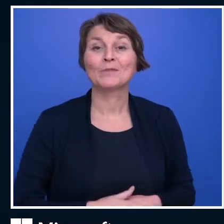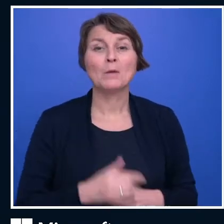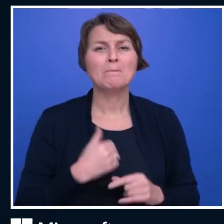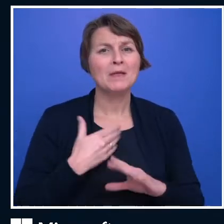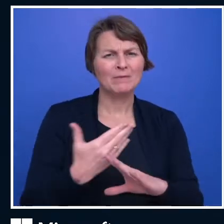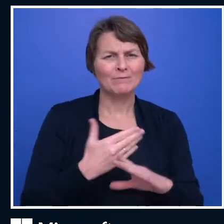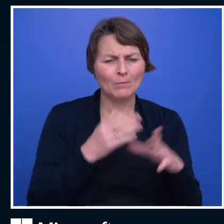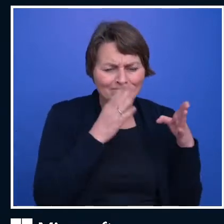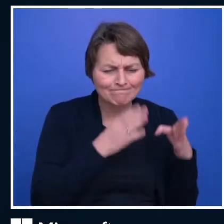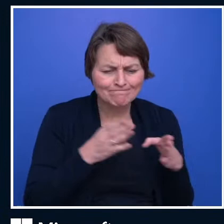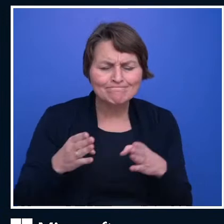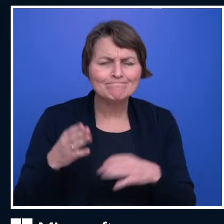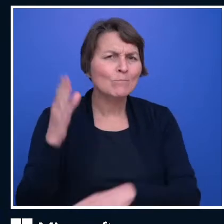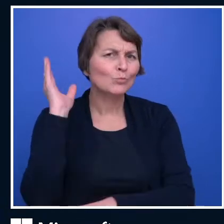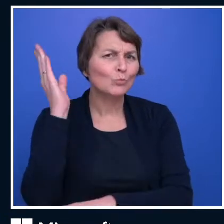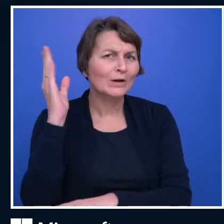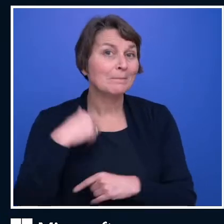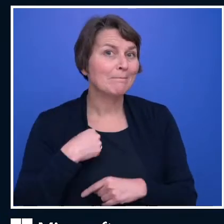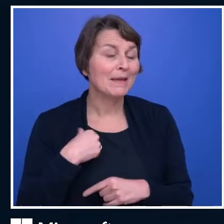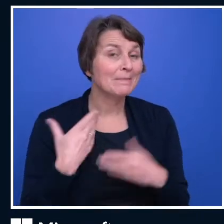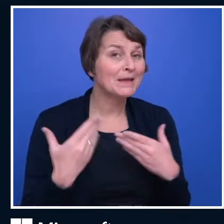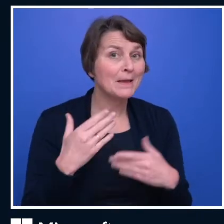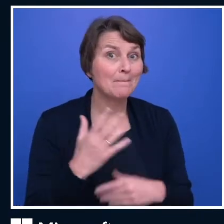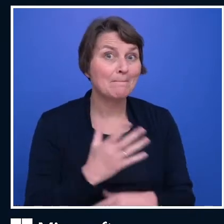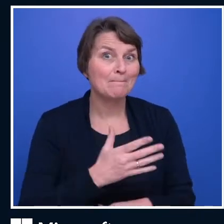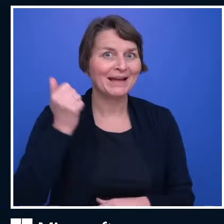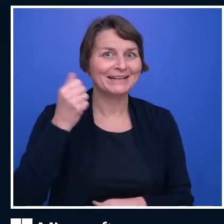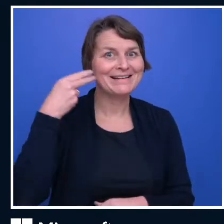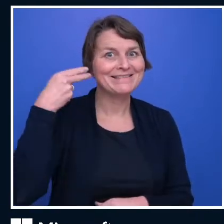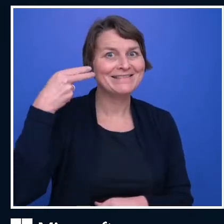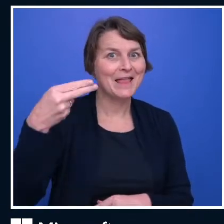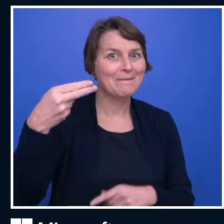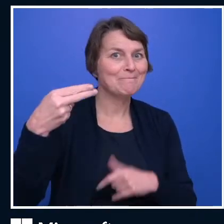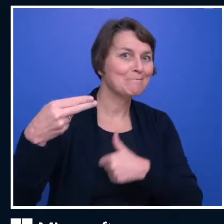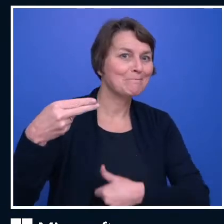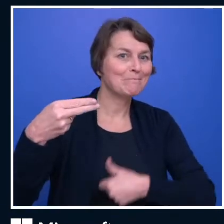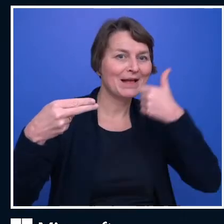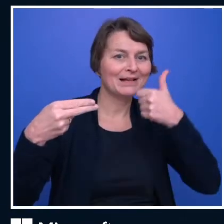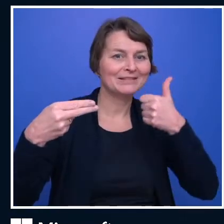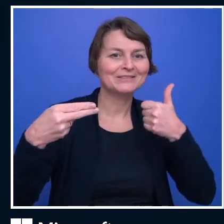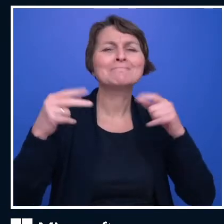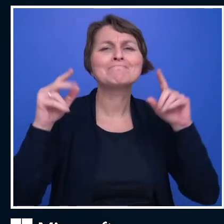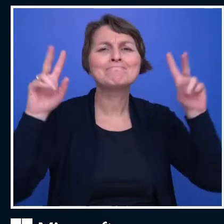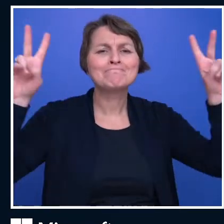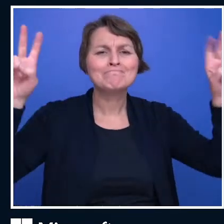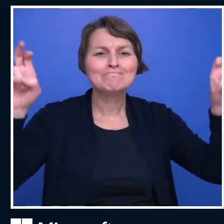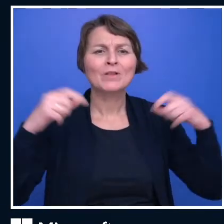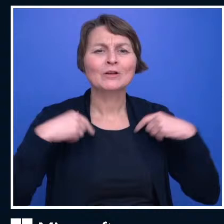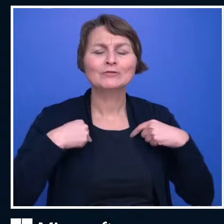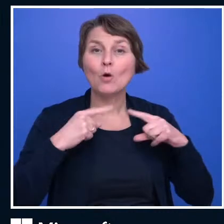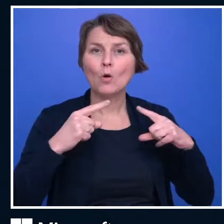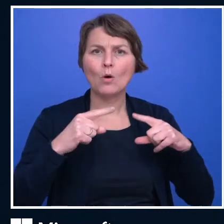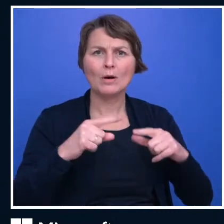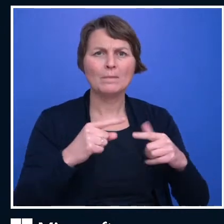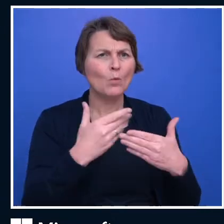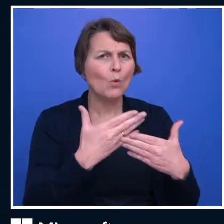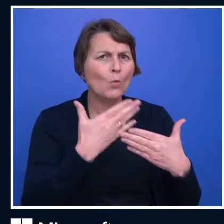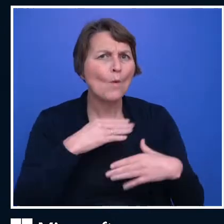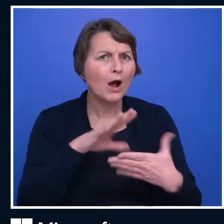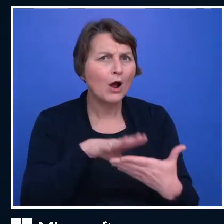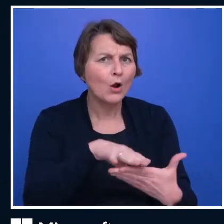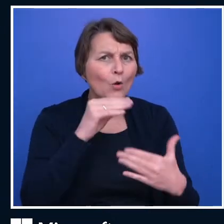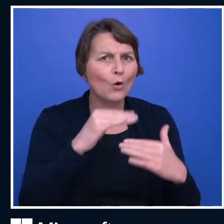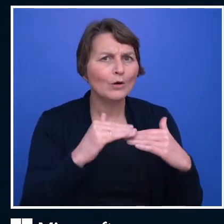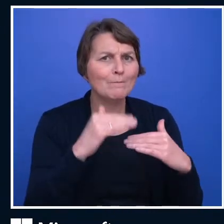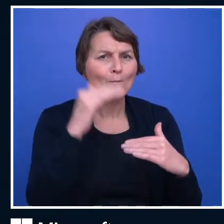a better name out there, such as an unexpected lesson in ornithology. And so you probably didn't expect to get a lesson